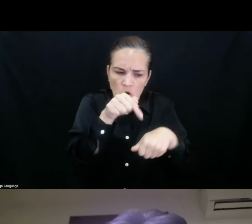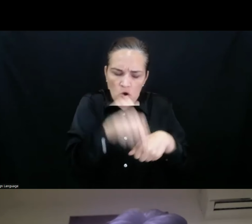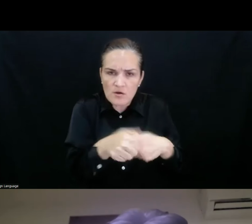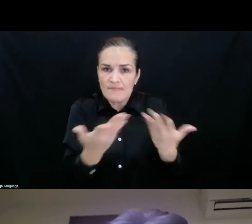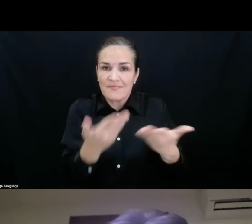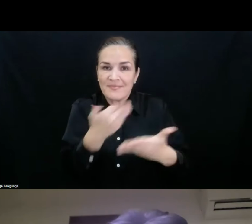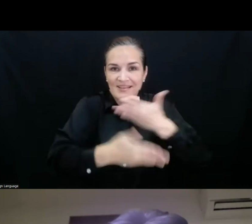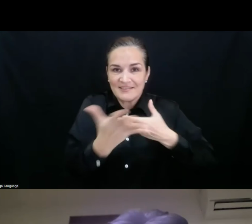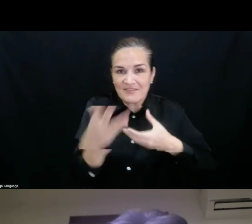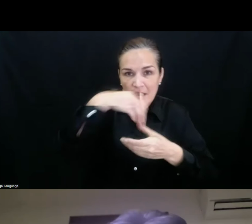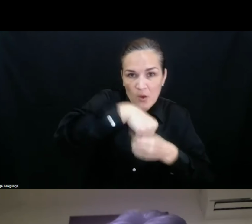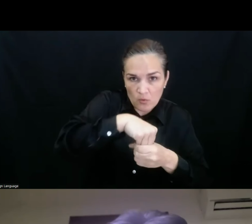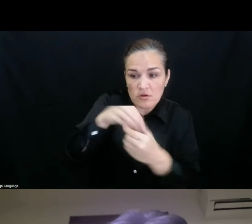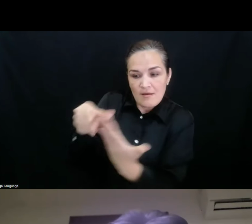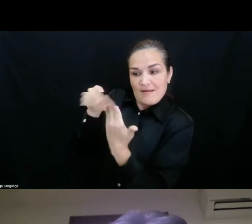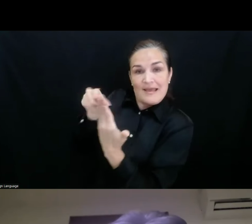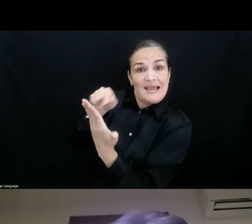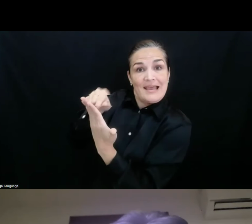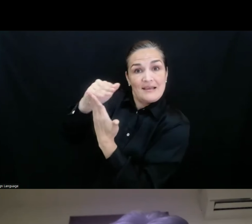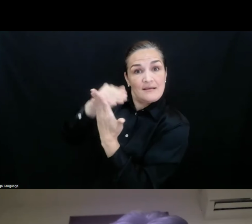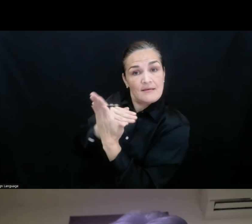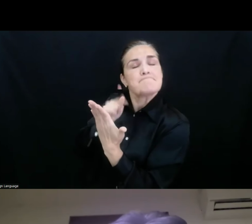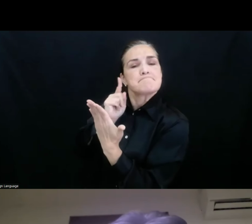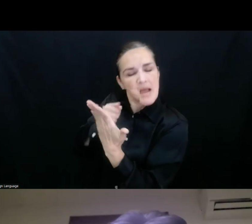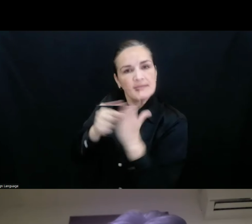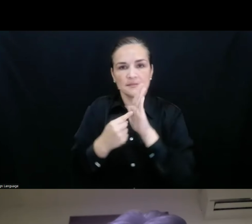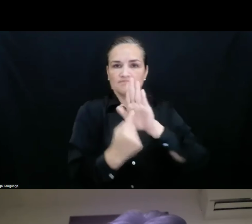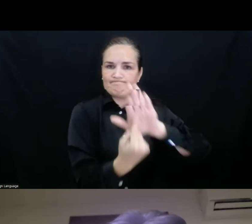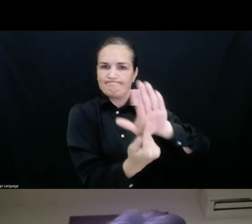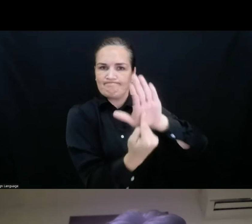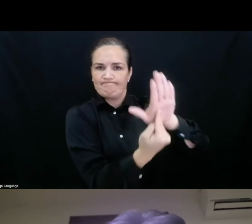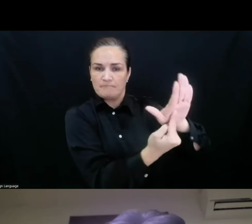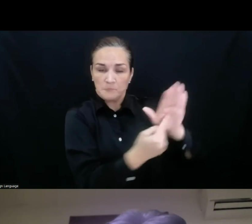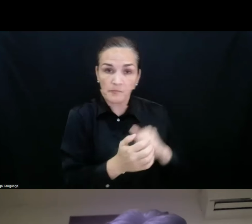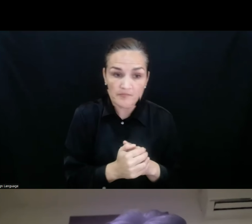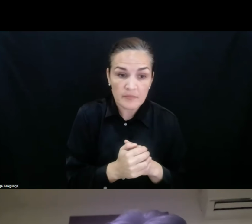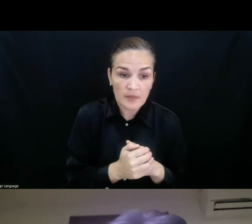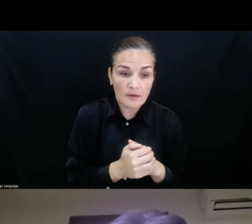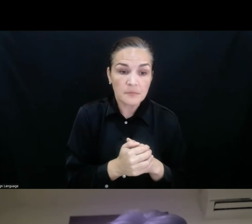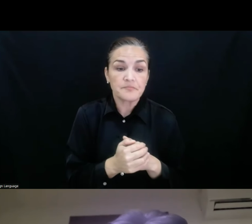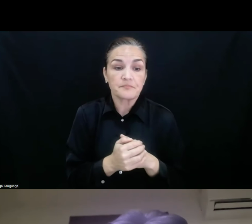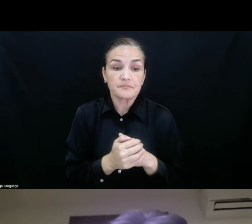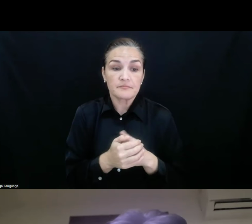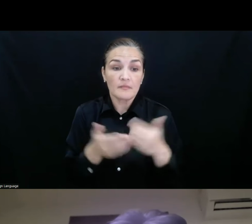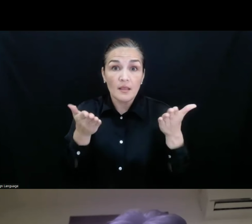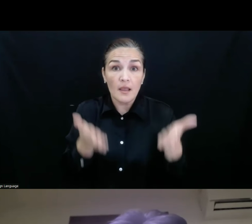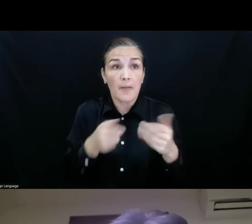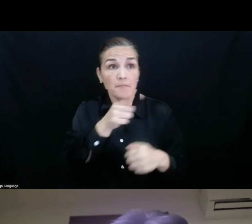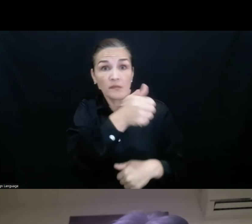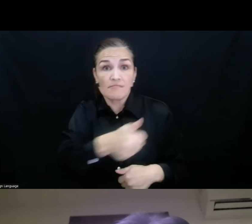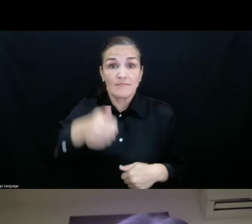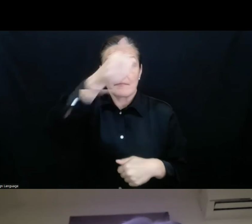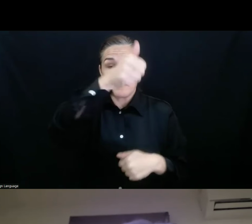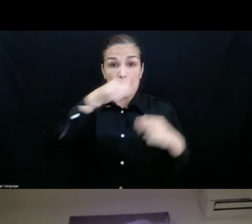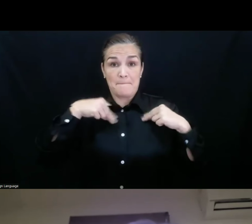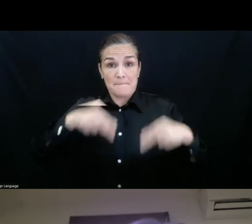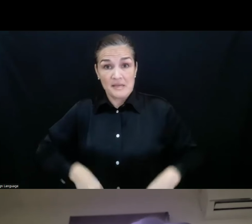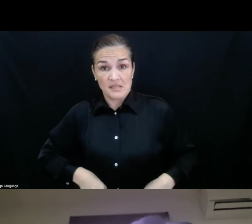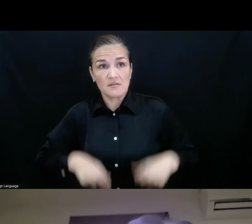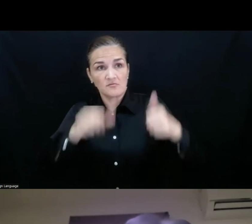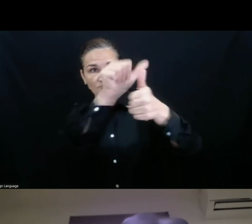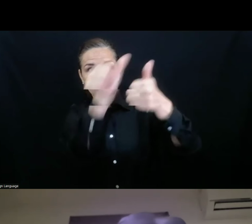guide for action. Then, when we do have the buy-in and the ministries of health are starting this journey and